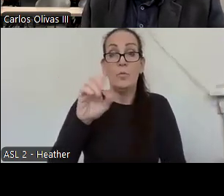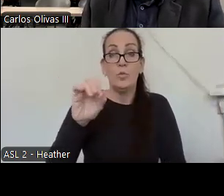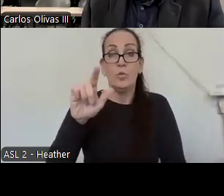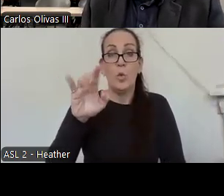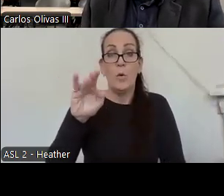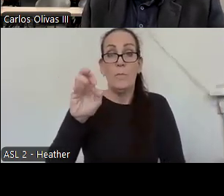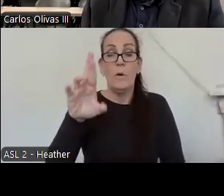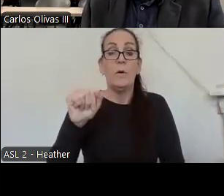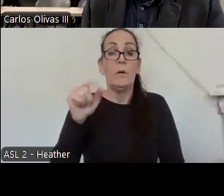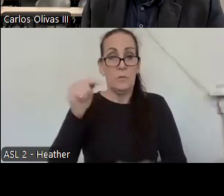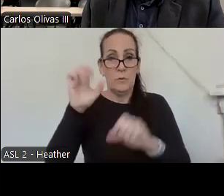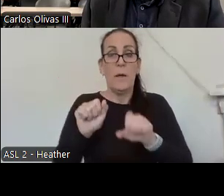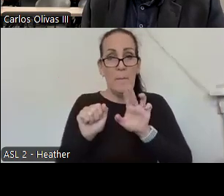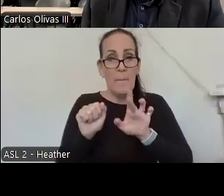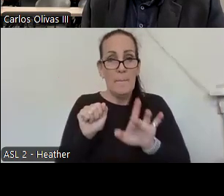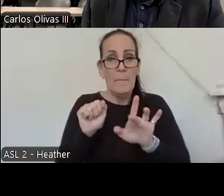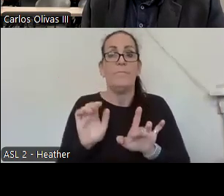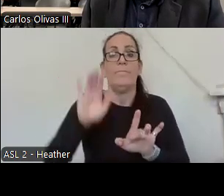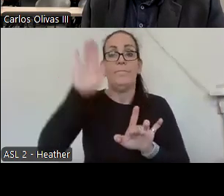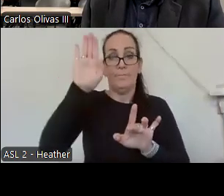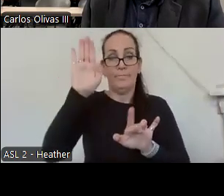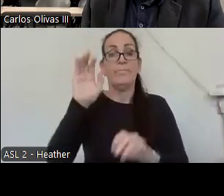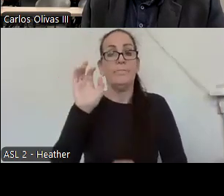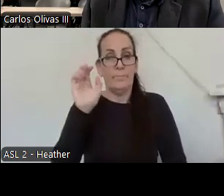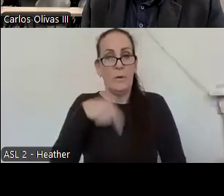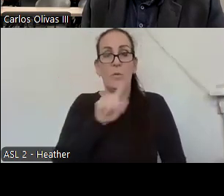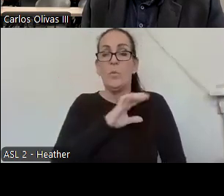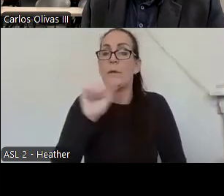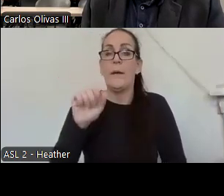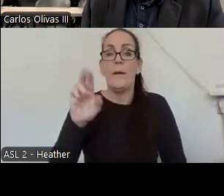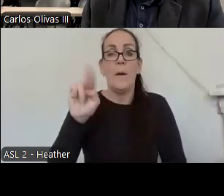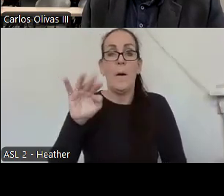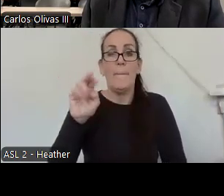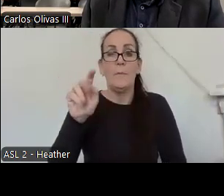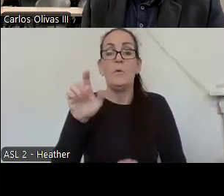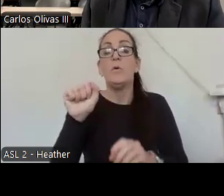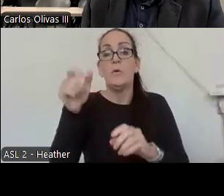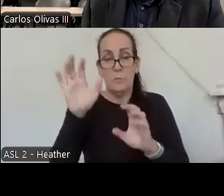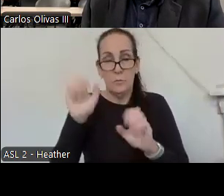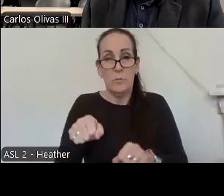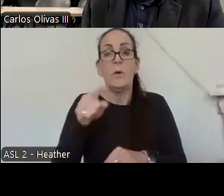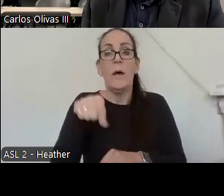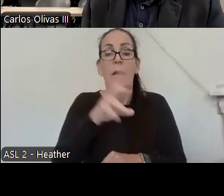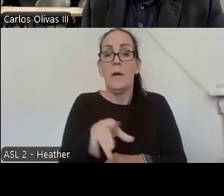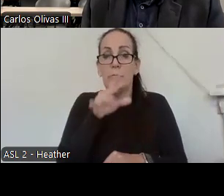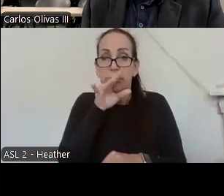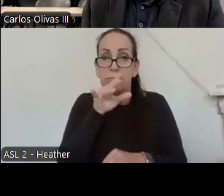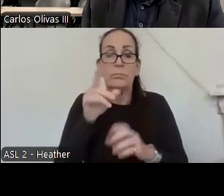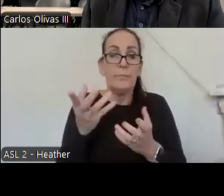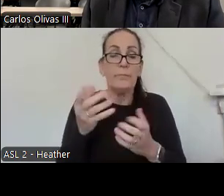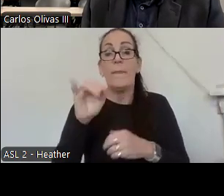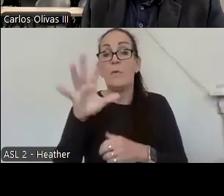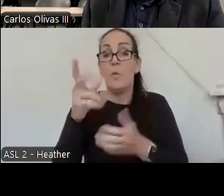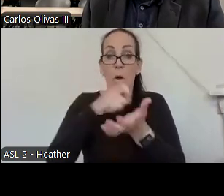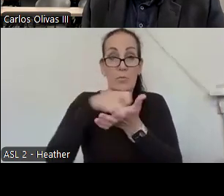icon, and we can unmute your line. And of course, at any time, if you want to send written comments